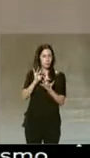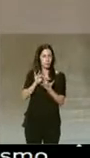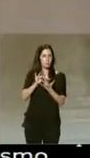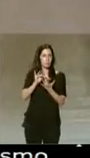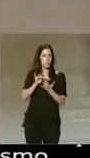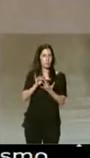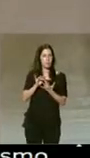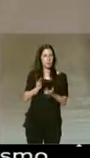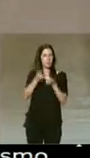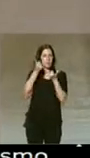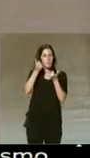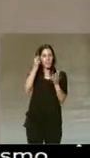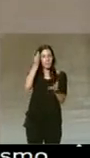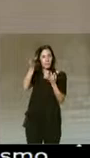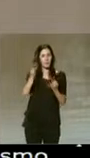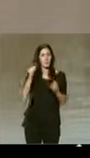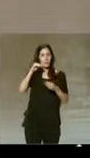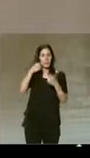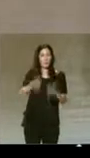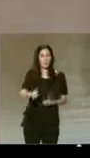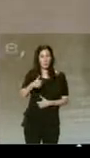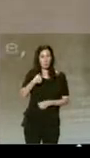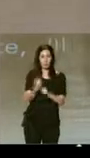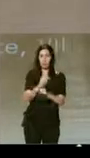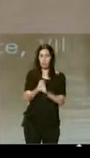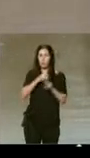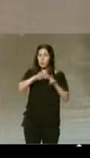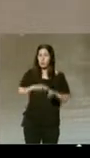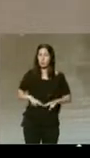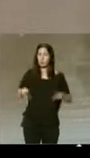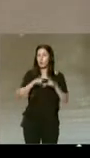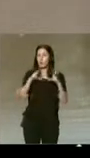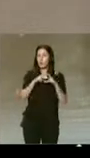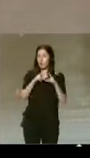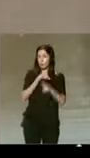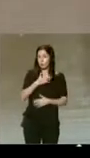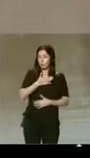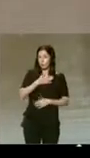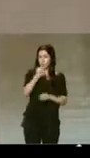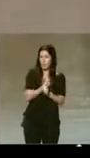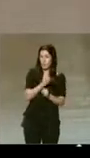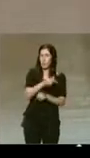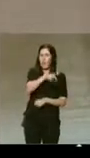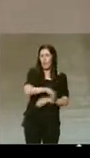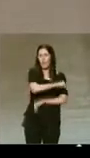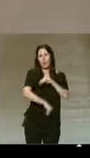notes. I'll write down your contact information. In my TechnoSite